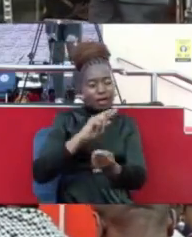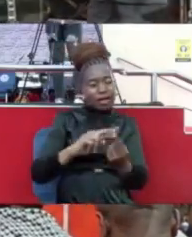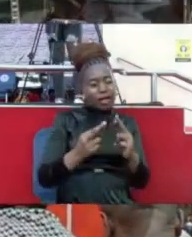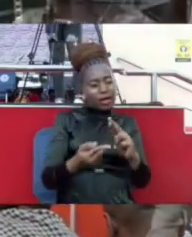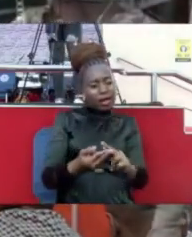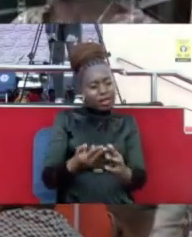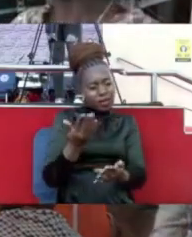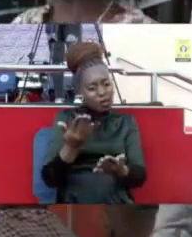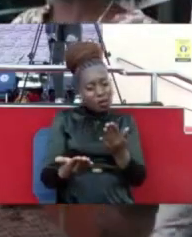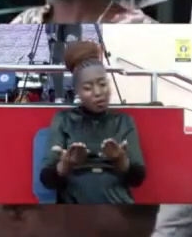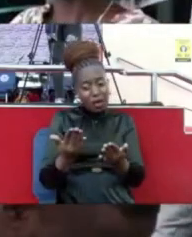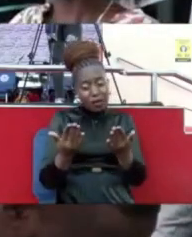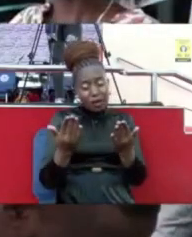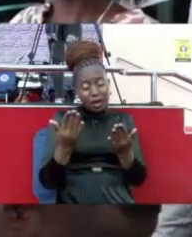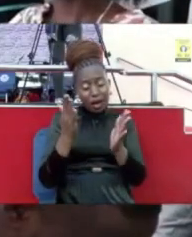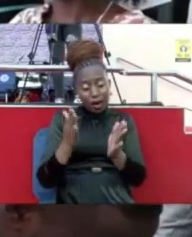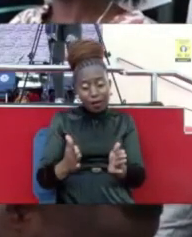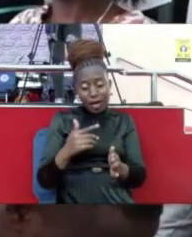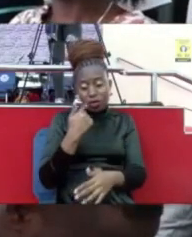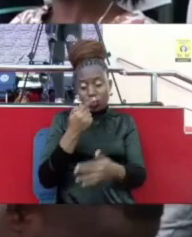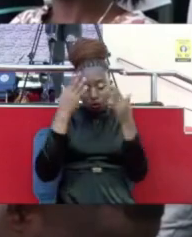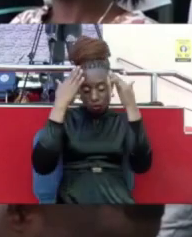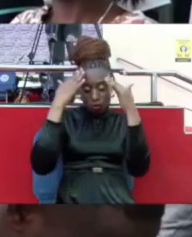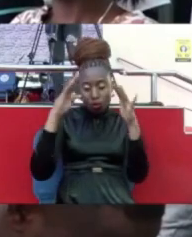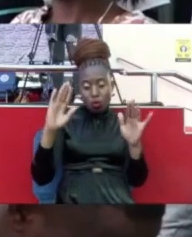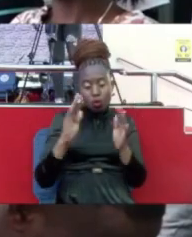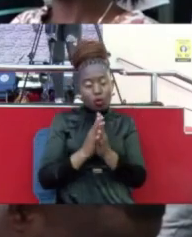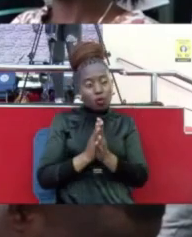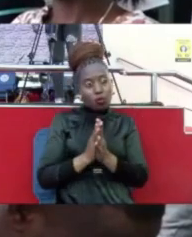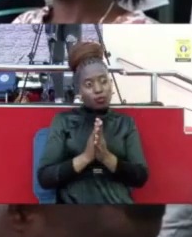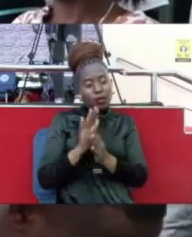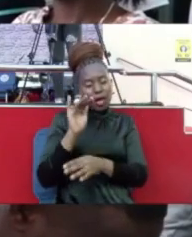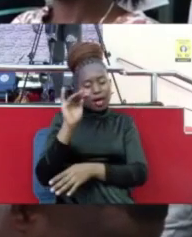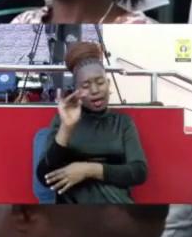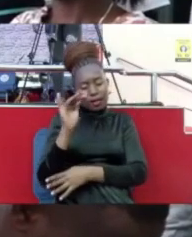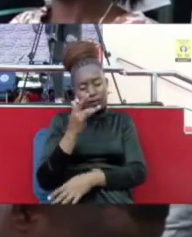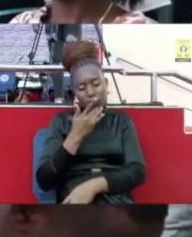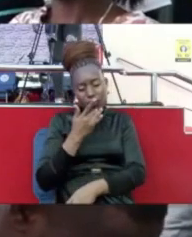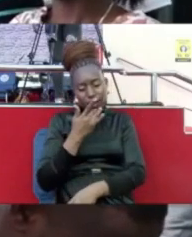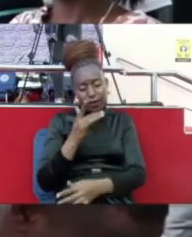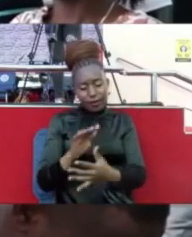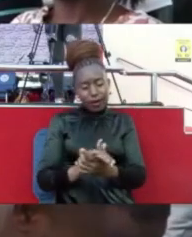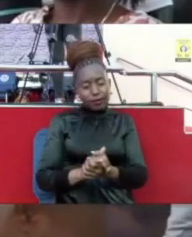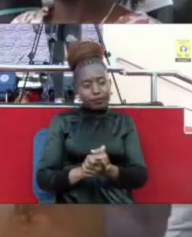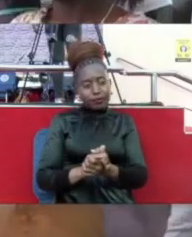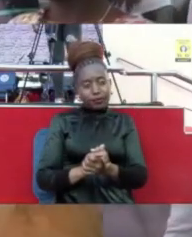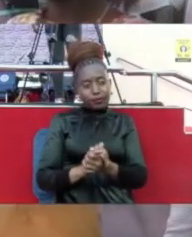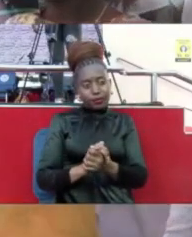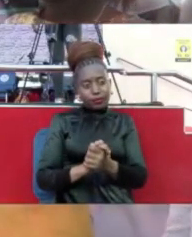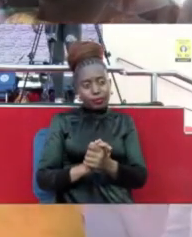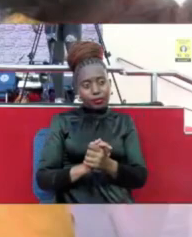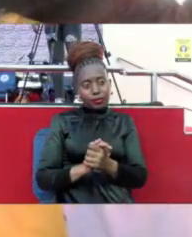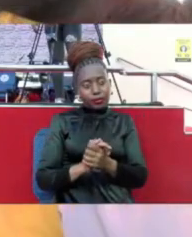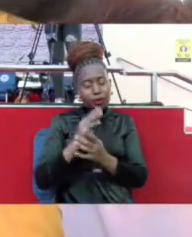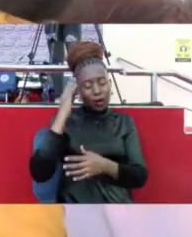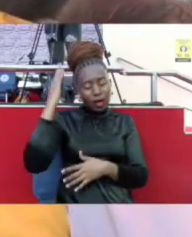a stranger. I pray that you give me favor, that you